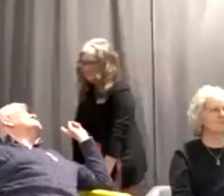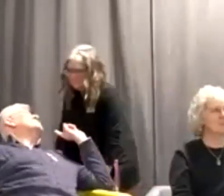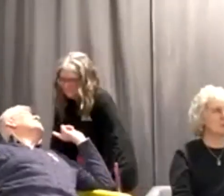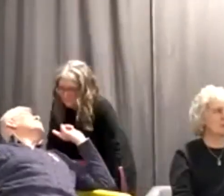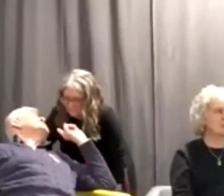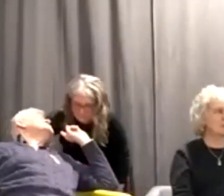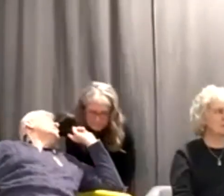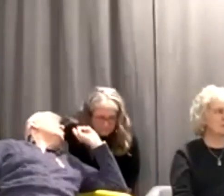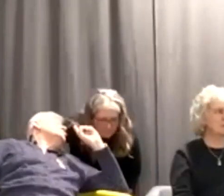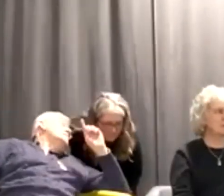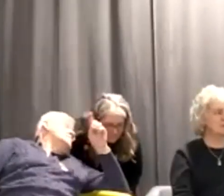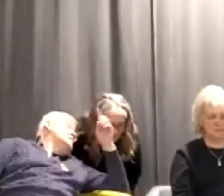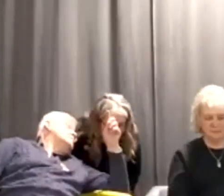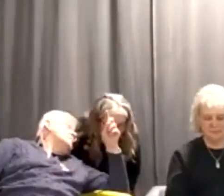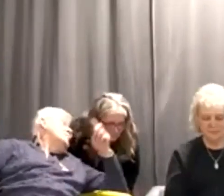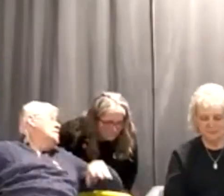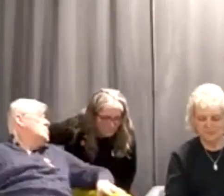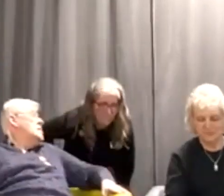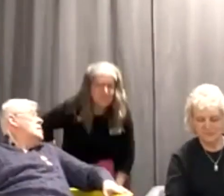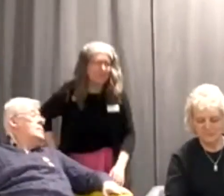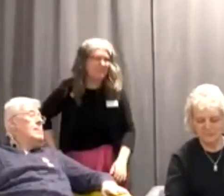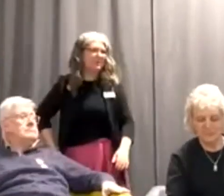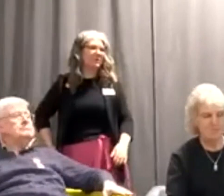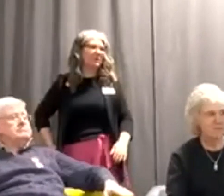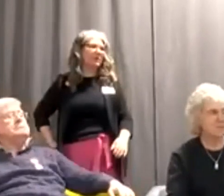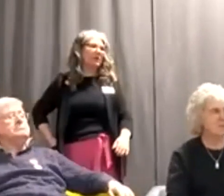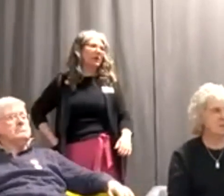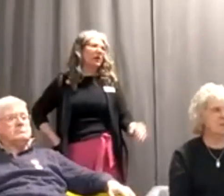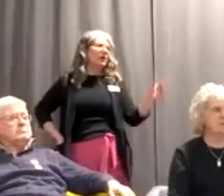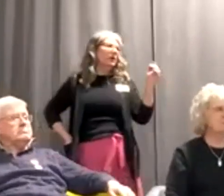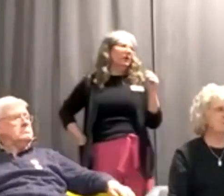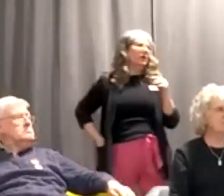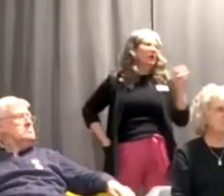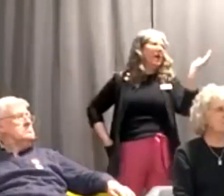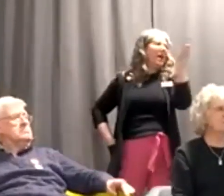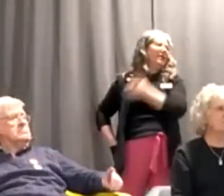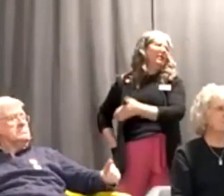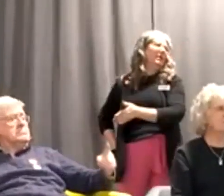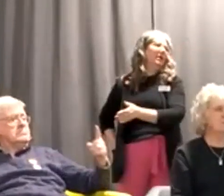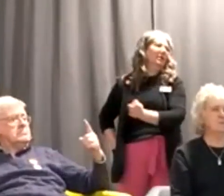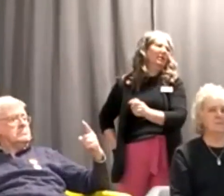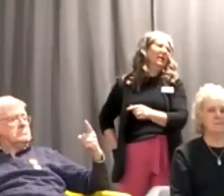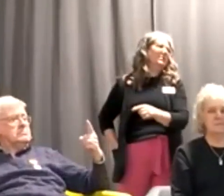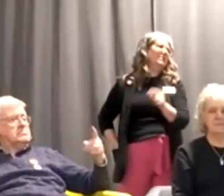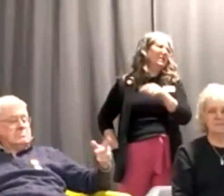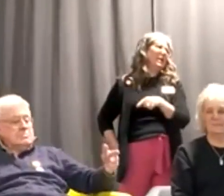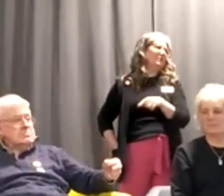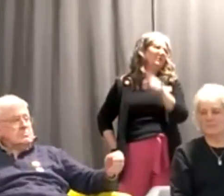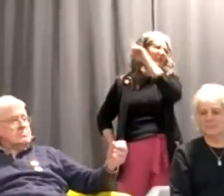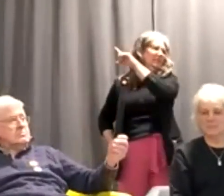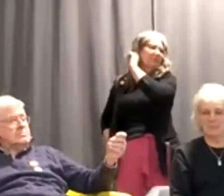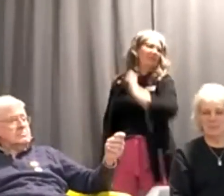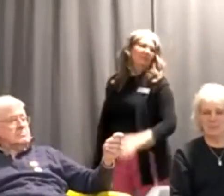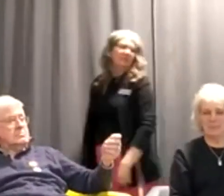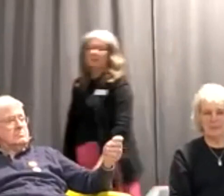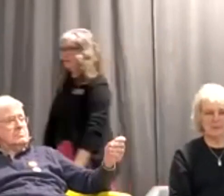everyone who came to spend time with us today. So if you will, please come up for a picture. Larry has just an announcement